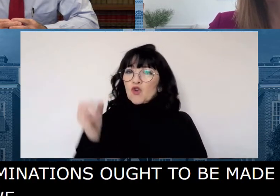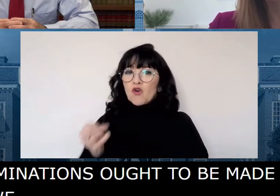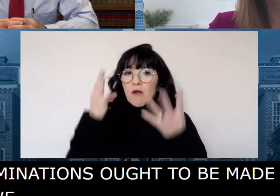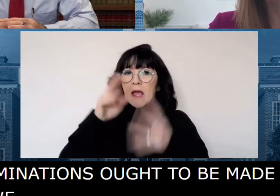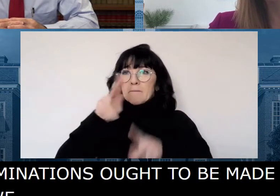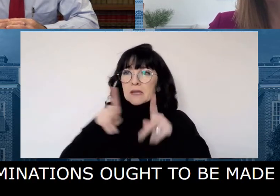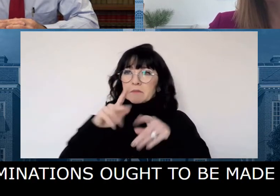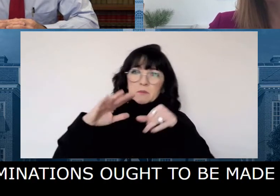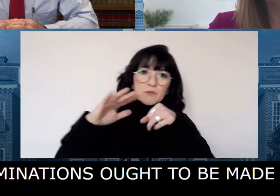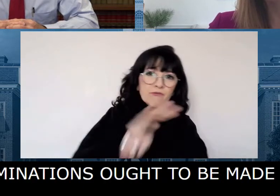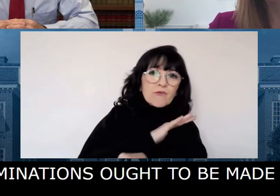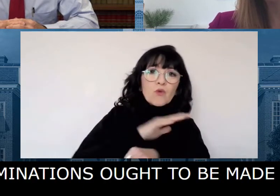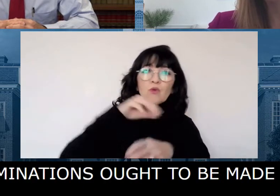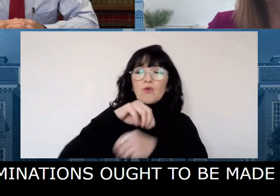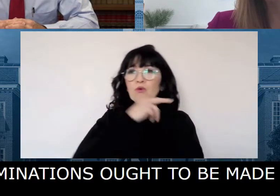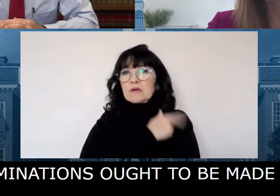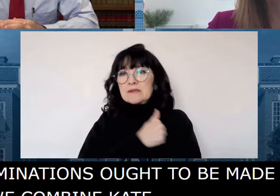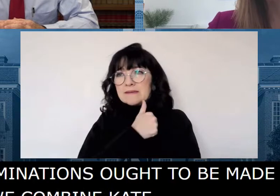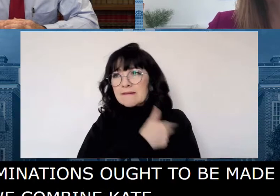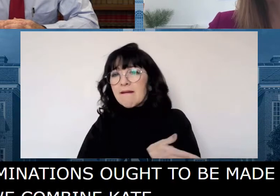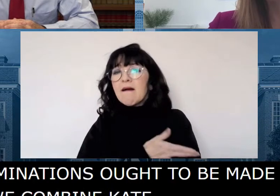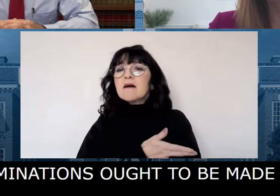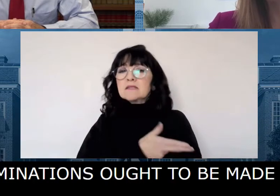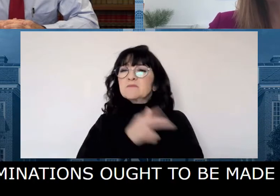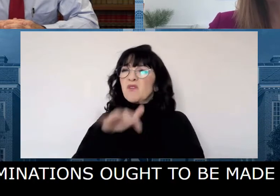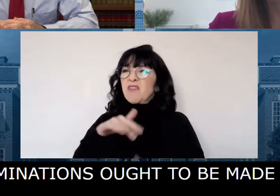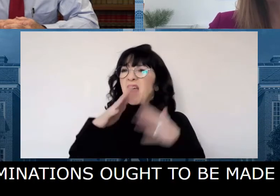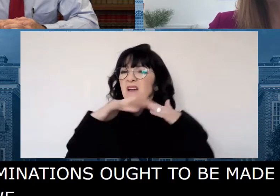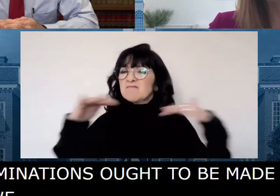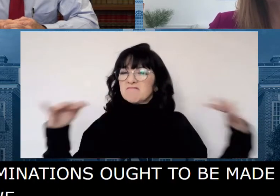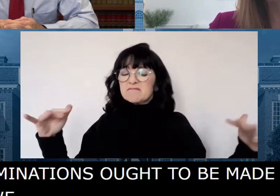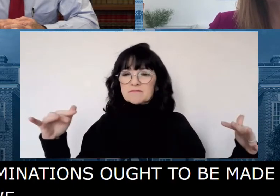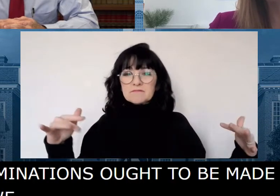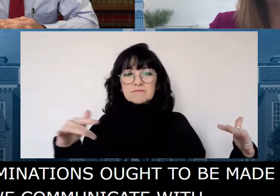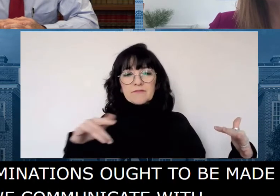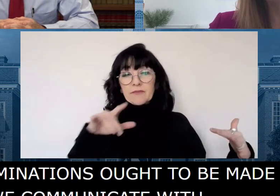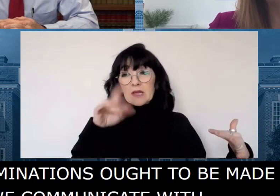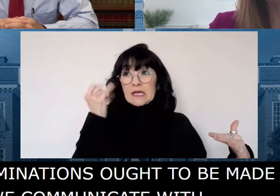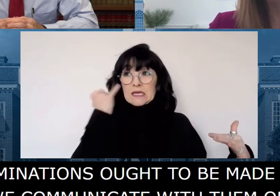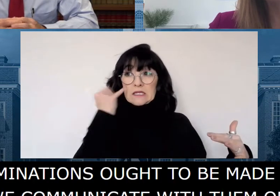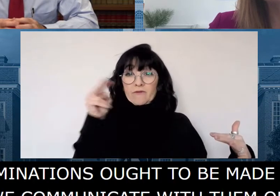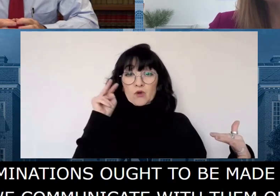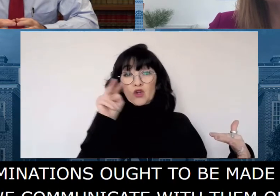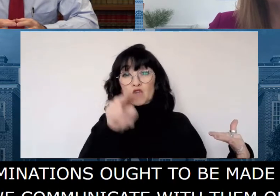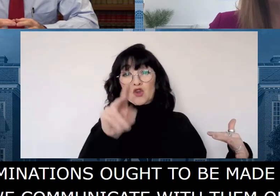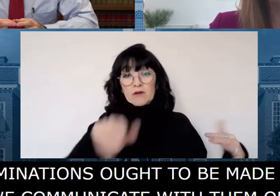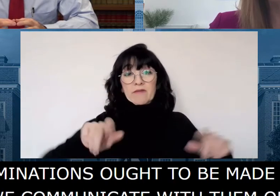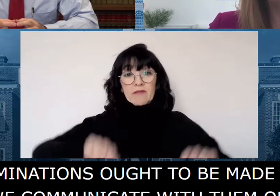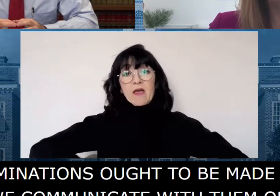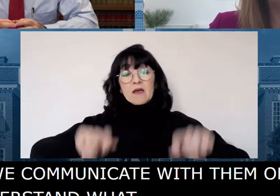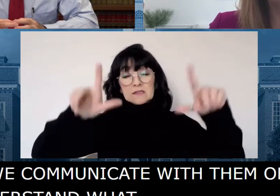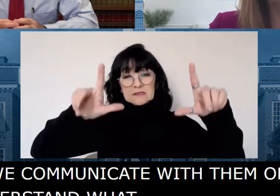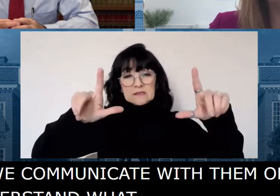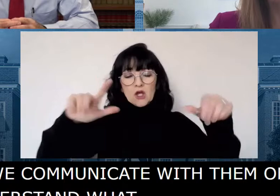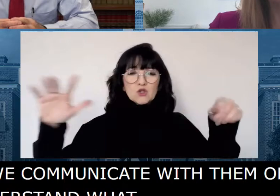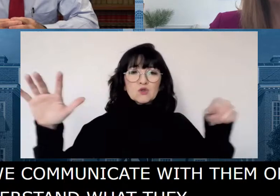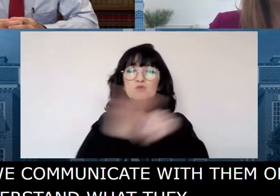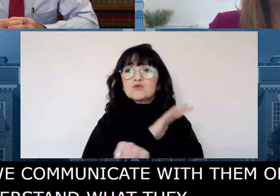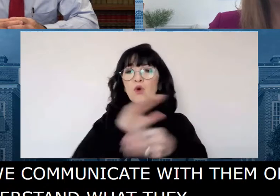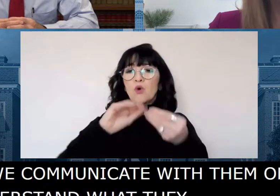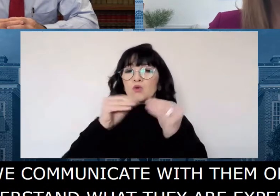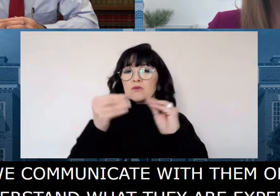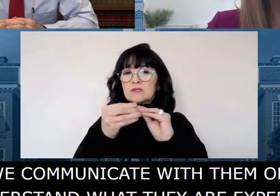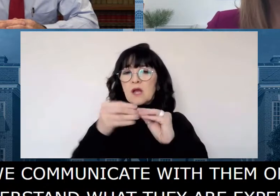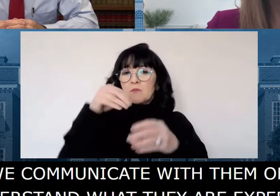look at the slide, and I'll ask if the slide of the total census in our hospitals